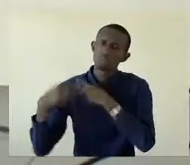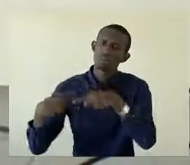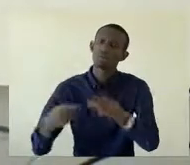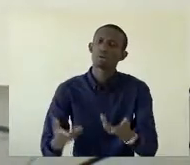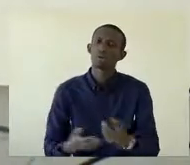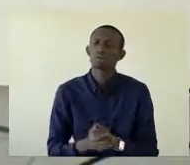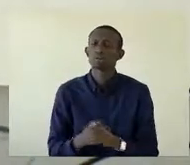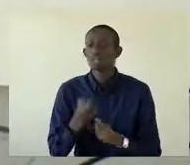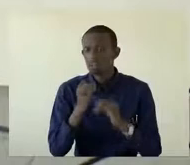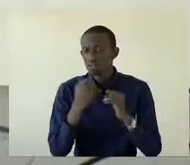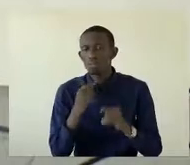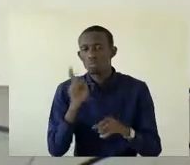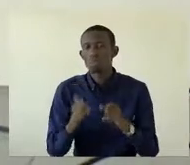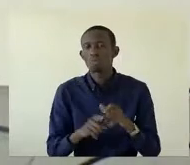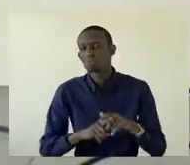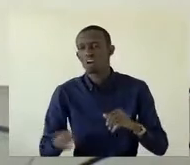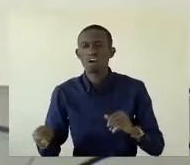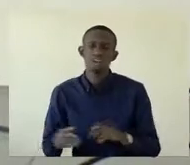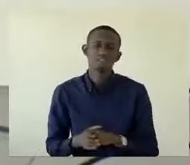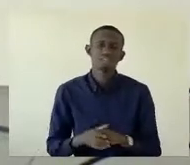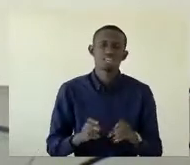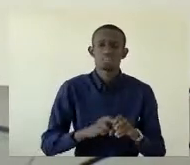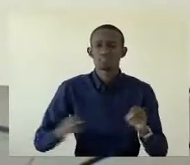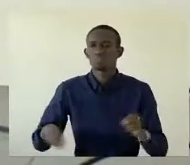you're exorbitant in lifestyle,